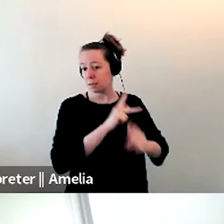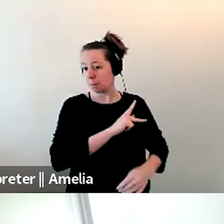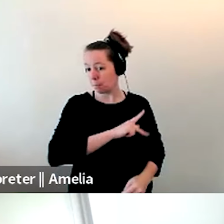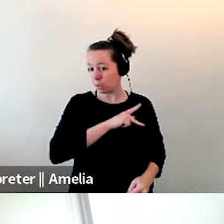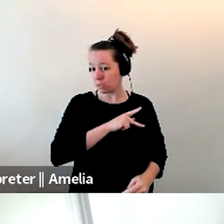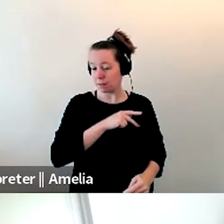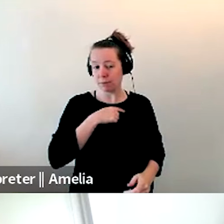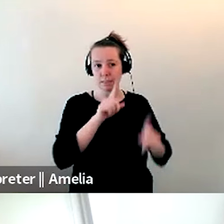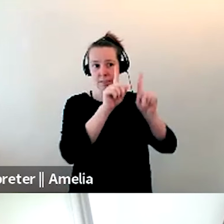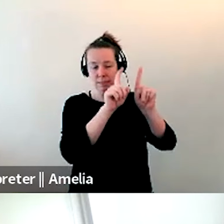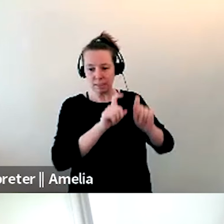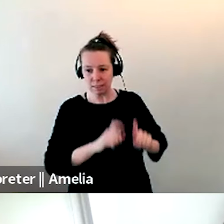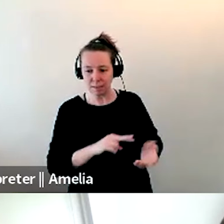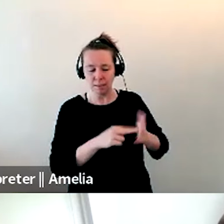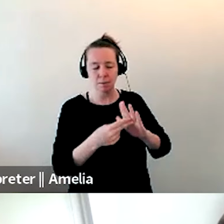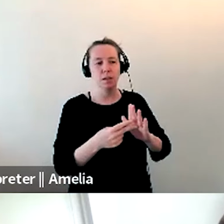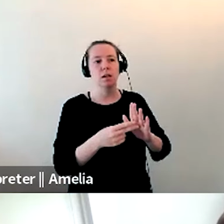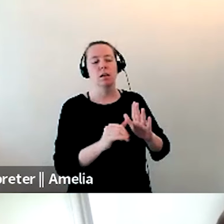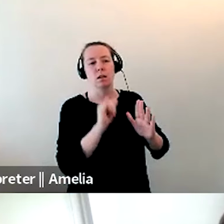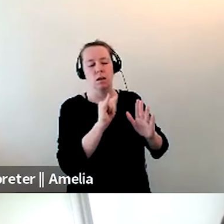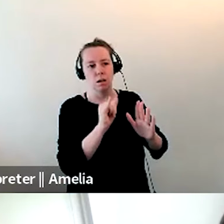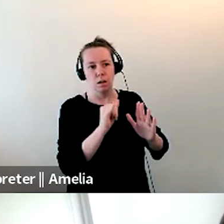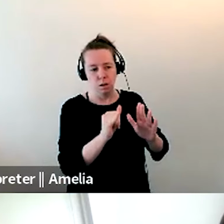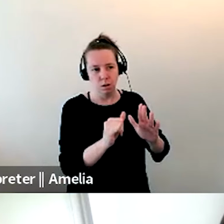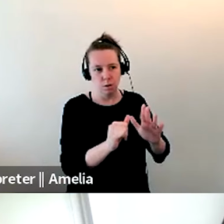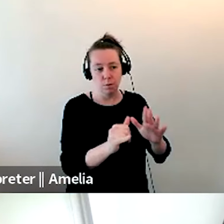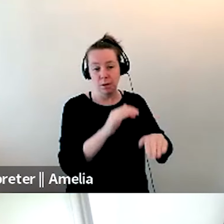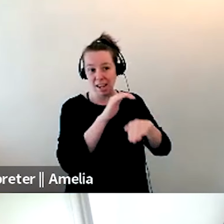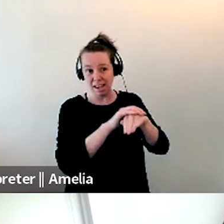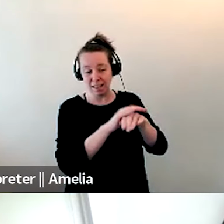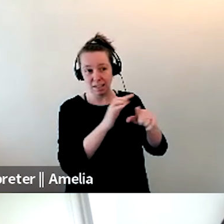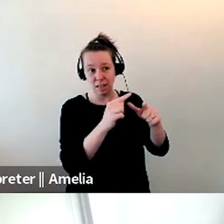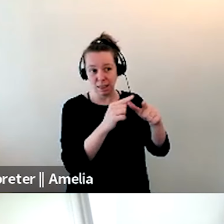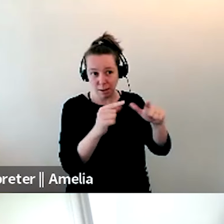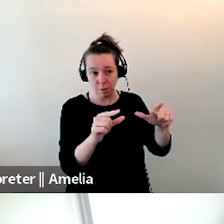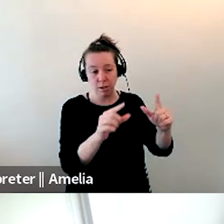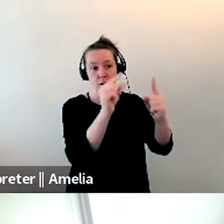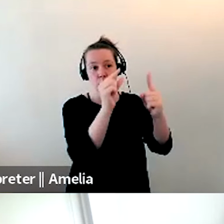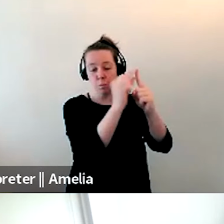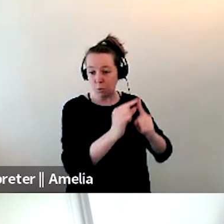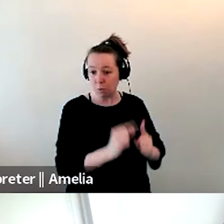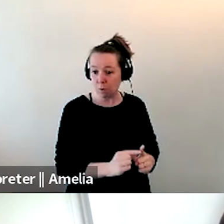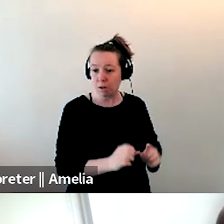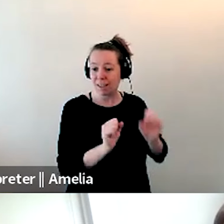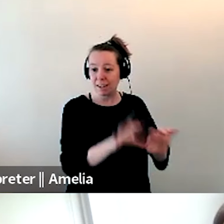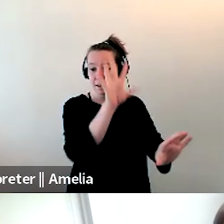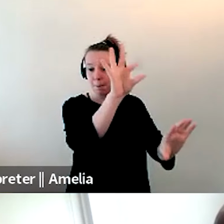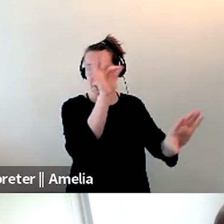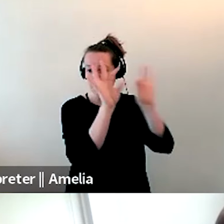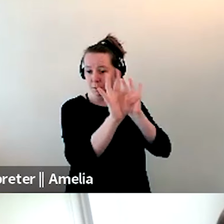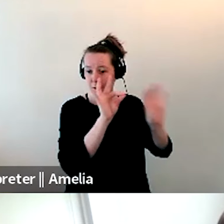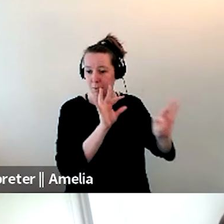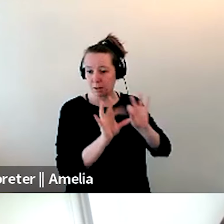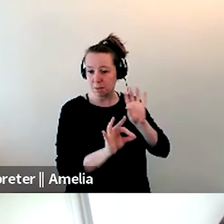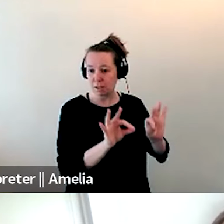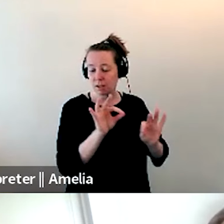my qualities, my strengths were able to help me to find a way to think outside of the box,